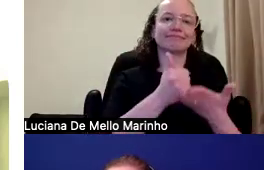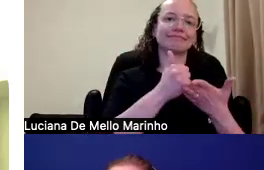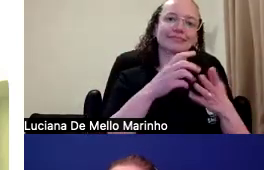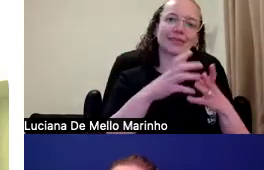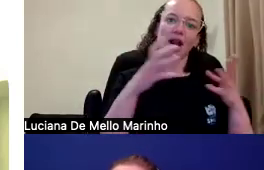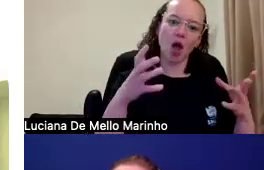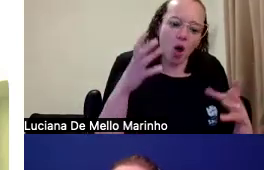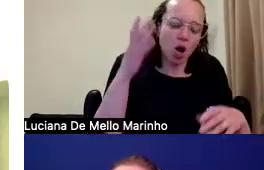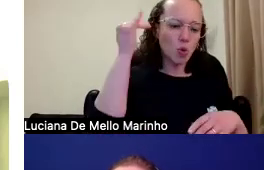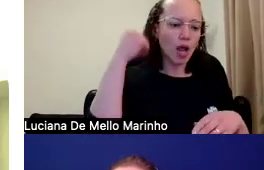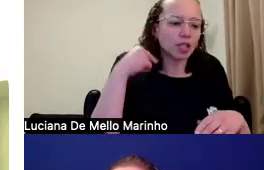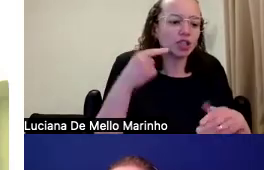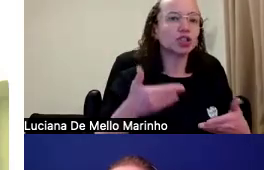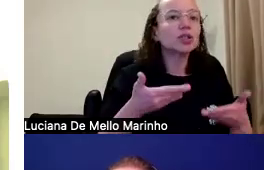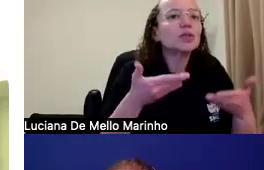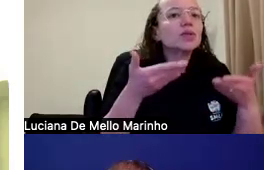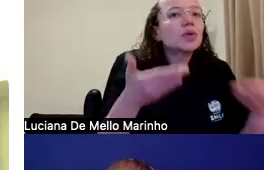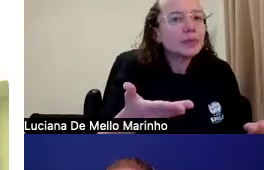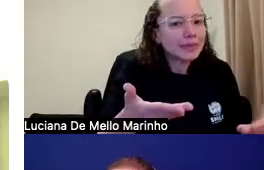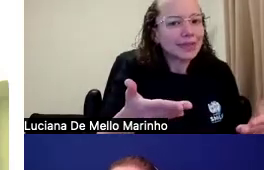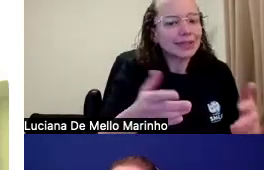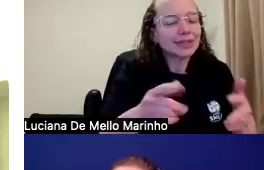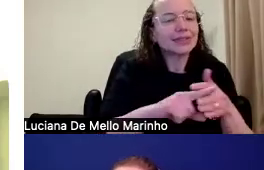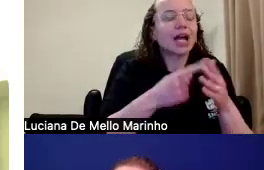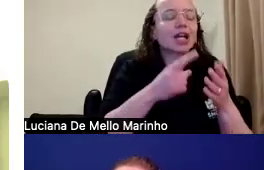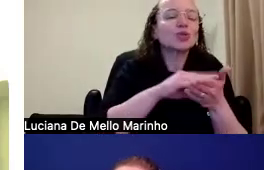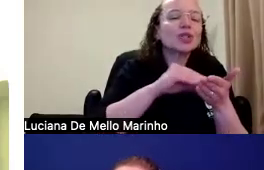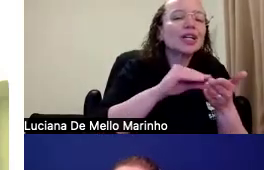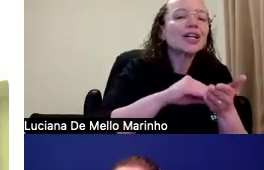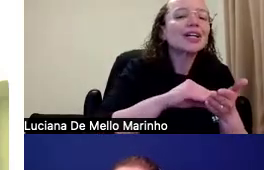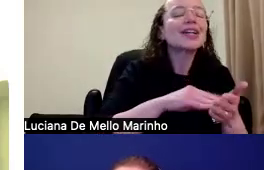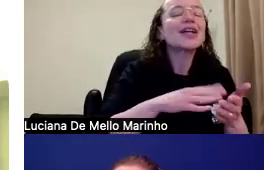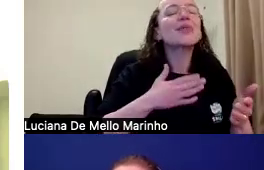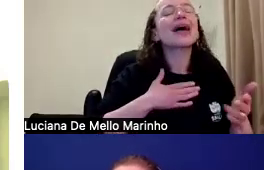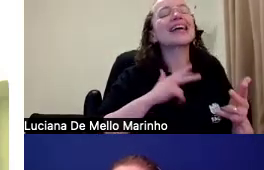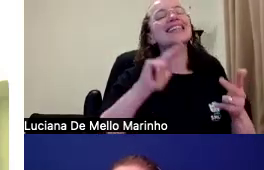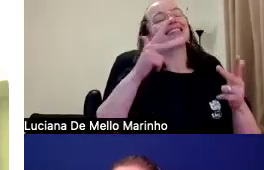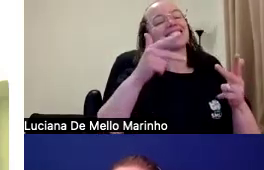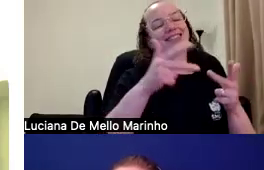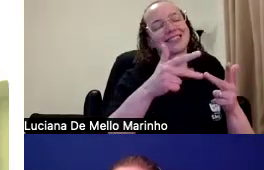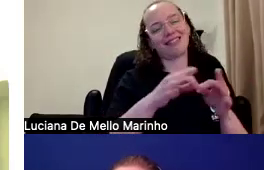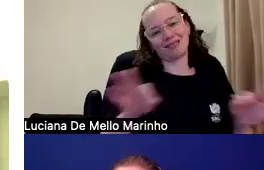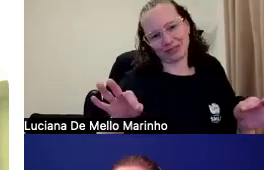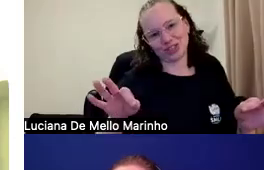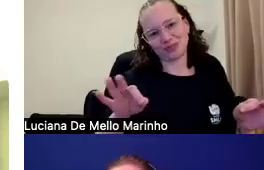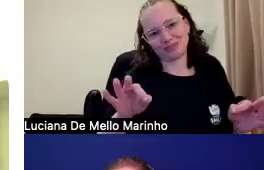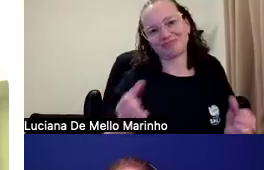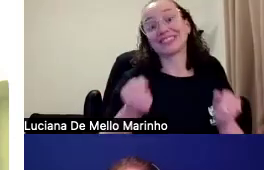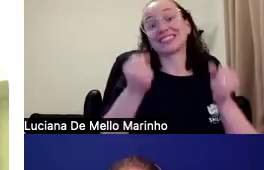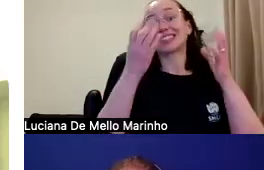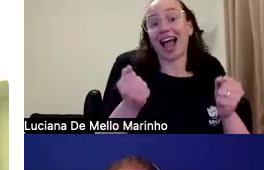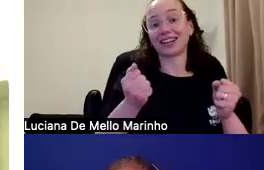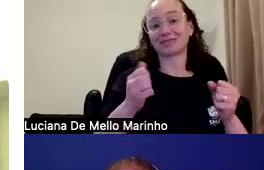advisor and they really helped a lot. Because they really recommended that I start learning, my